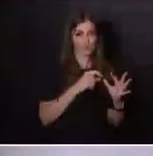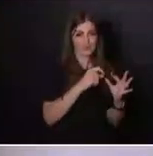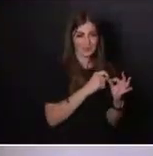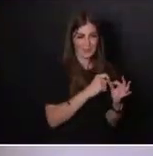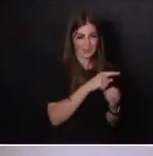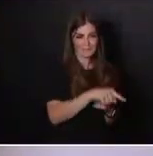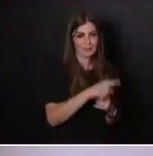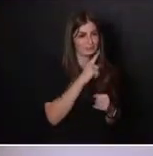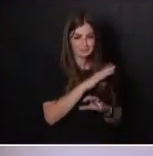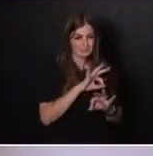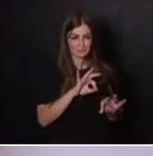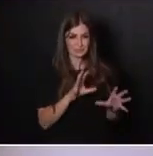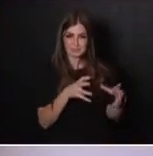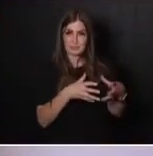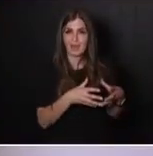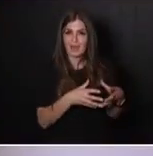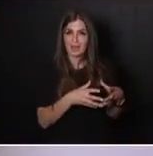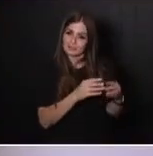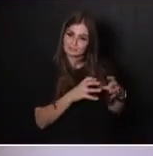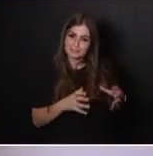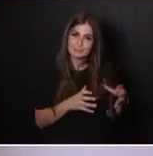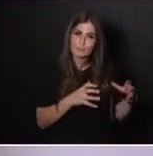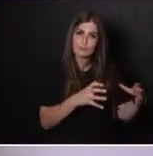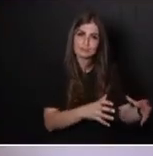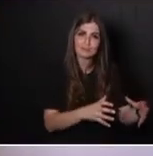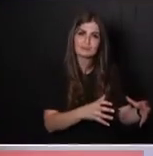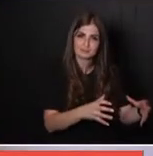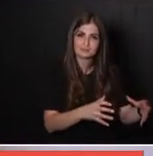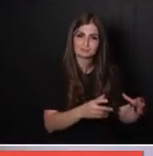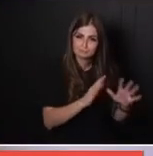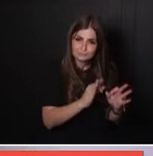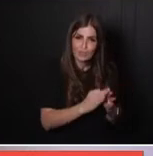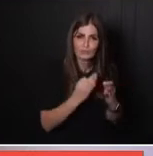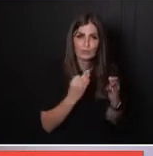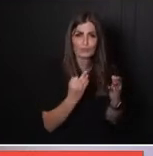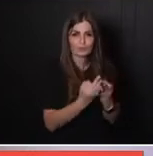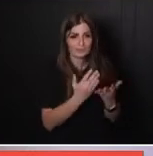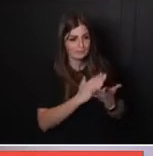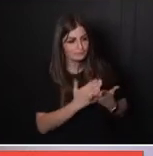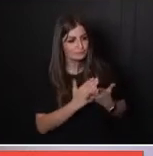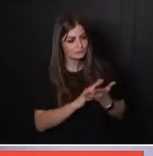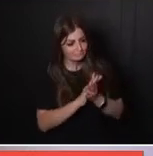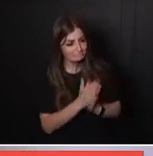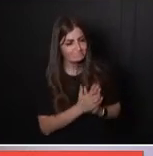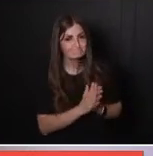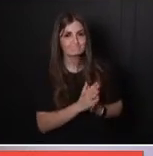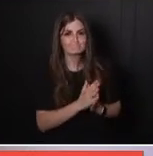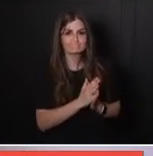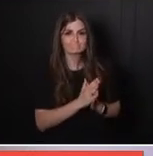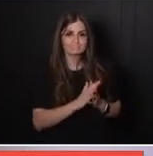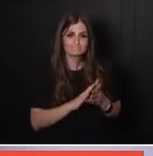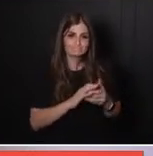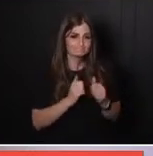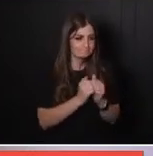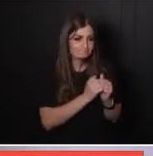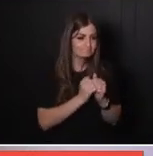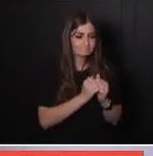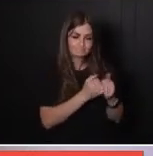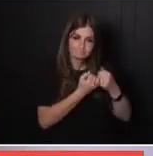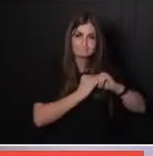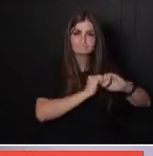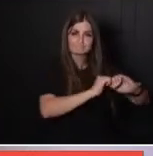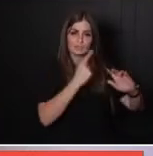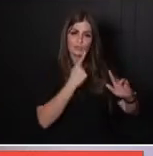Labor isn't just a party, it's a movement, an organisation of shared meaning, common purpose and solidarity